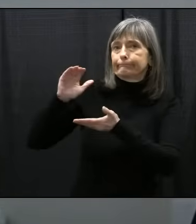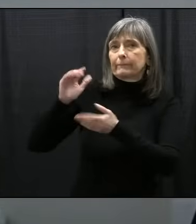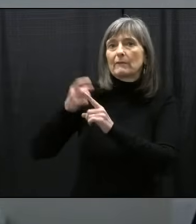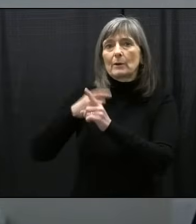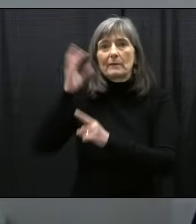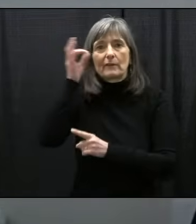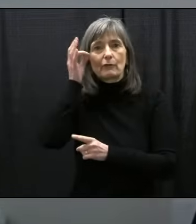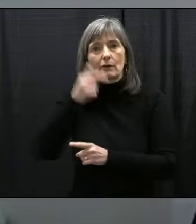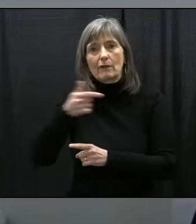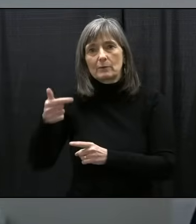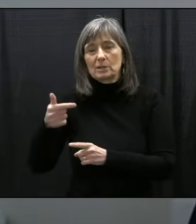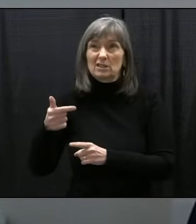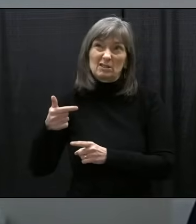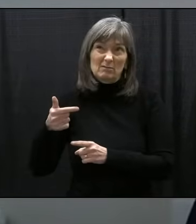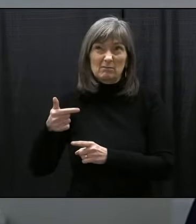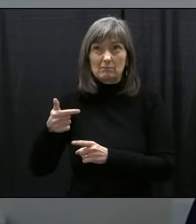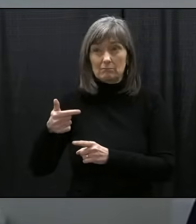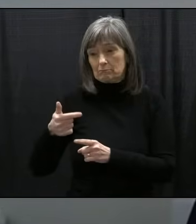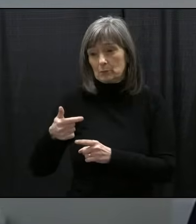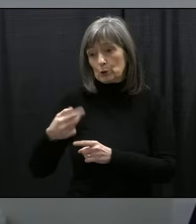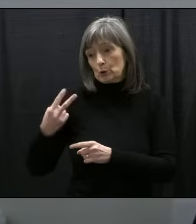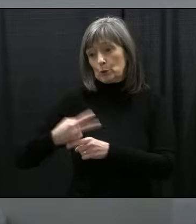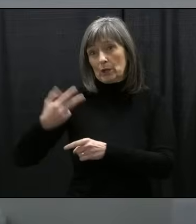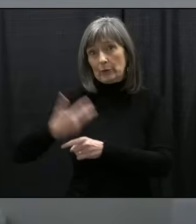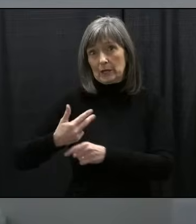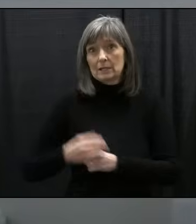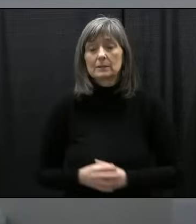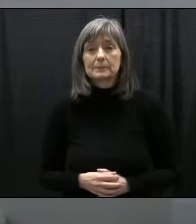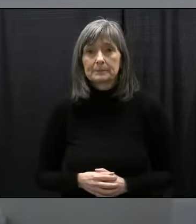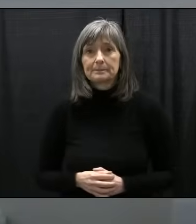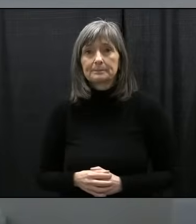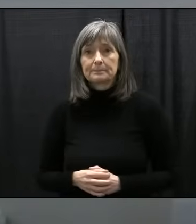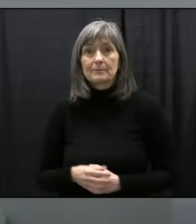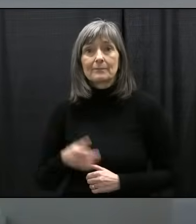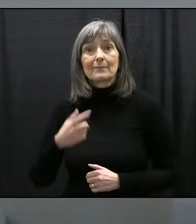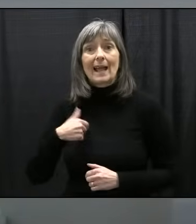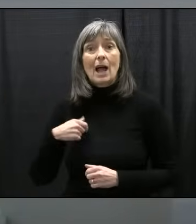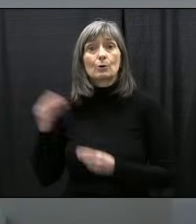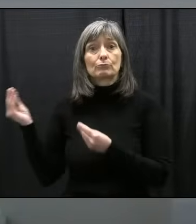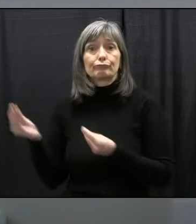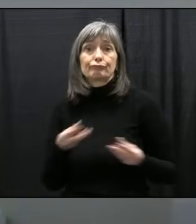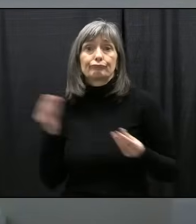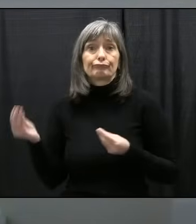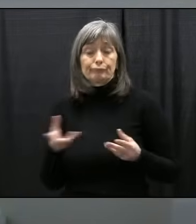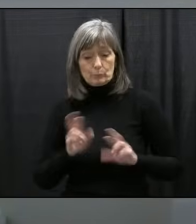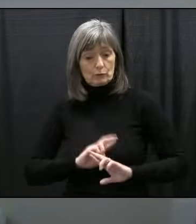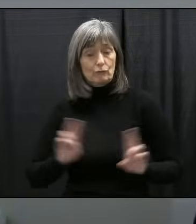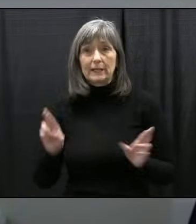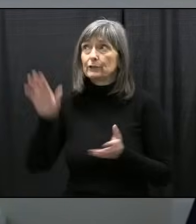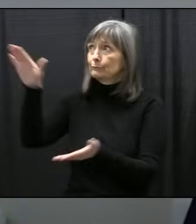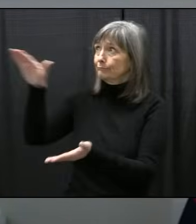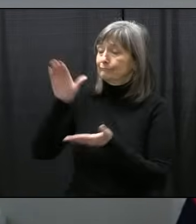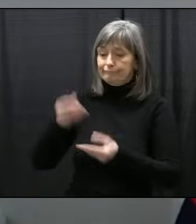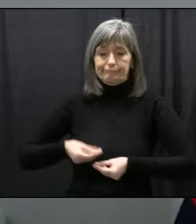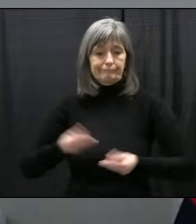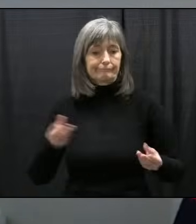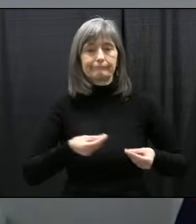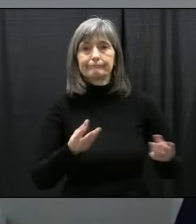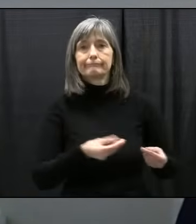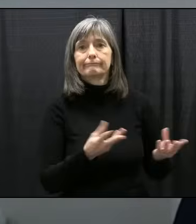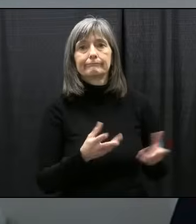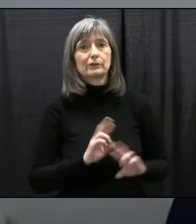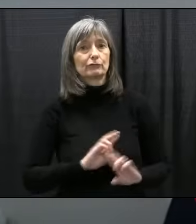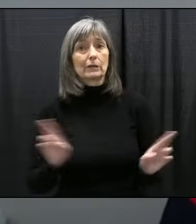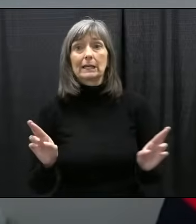supply in the next couple of days. Our supply chain is ready to deal with that and is ready to